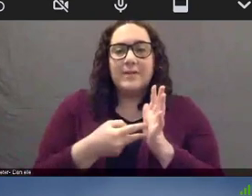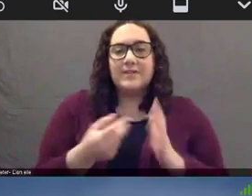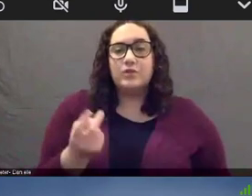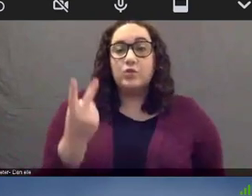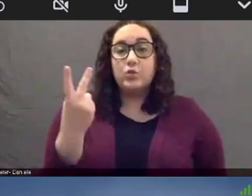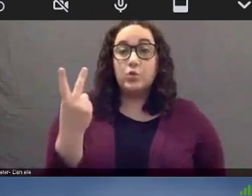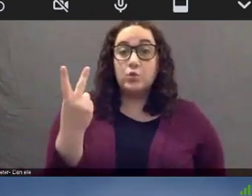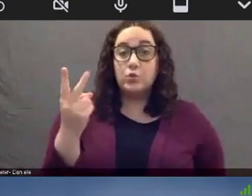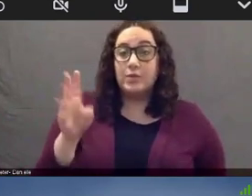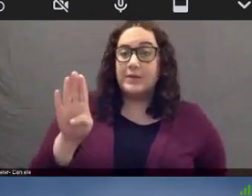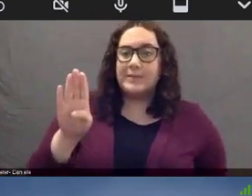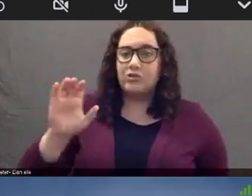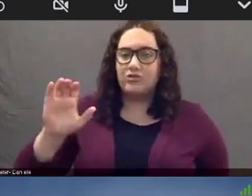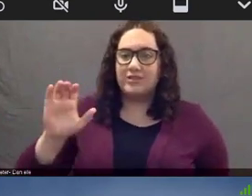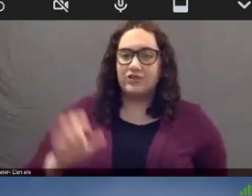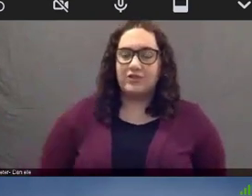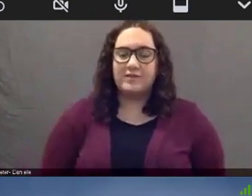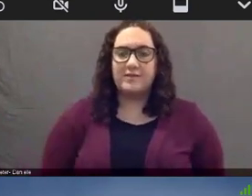have two constants here,